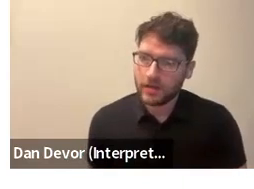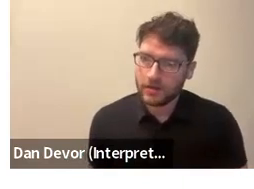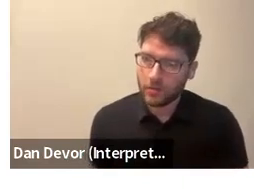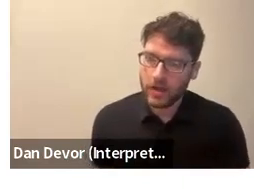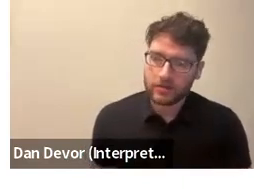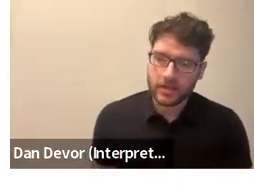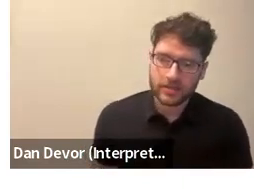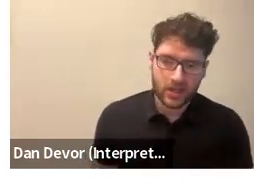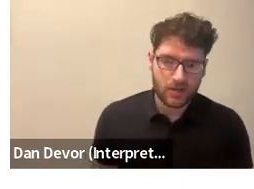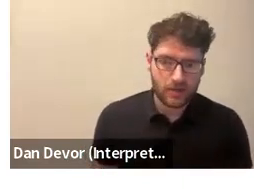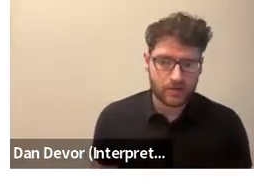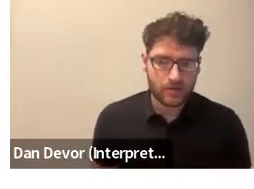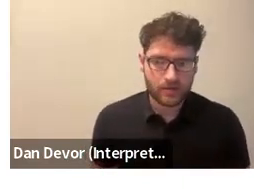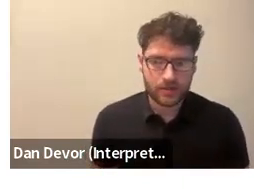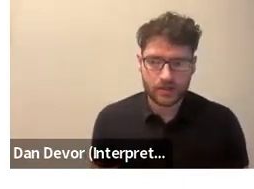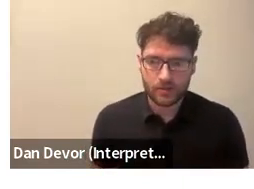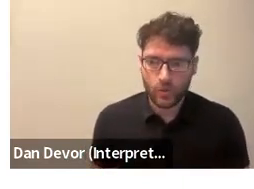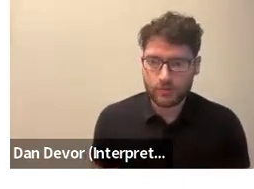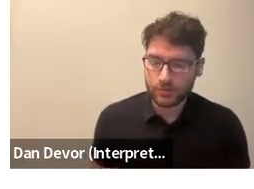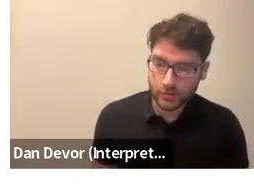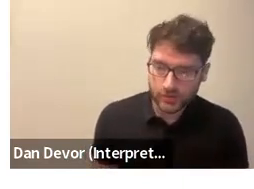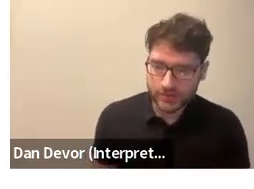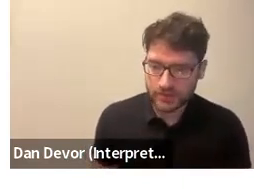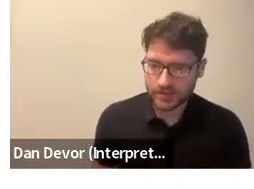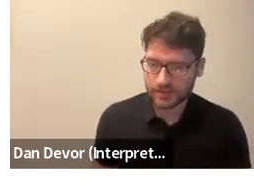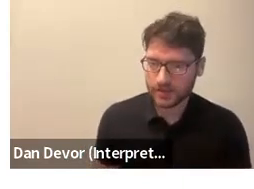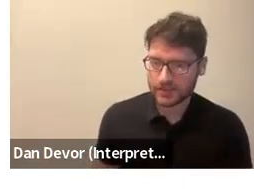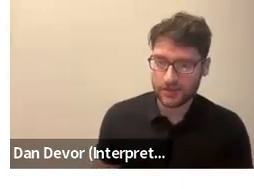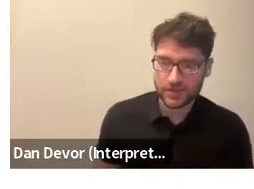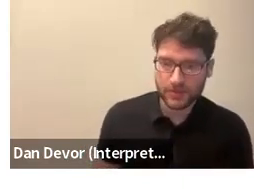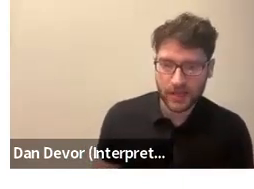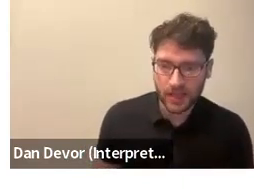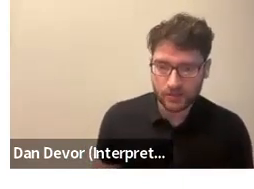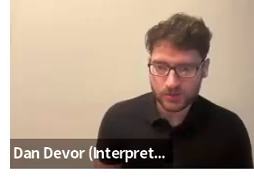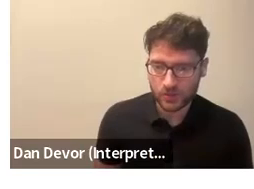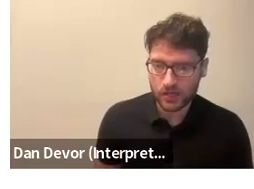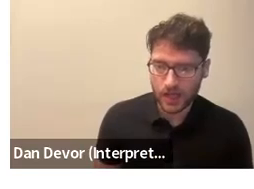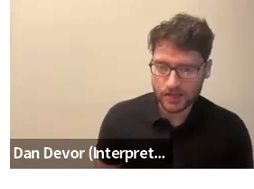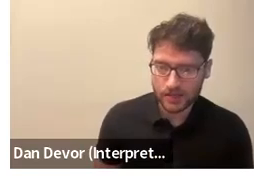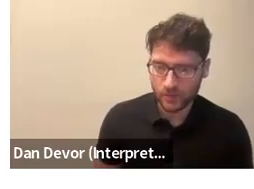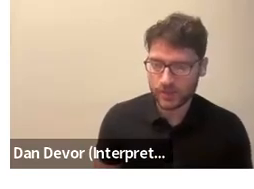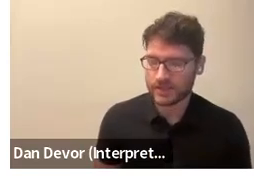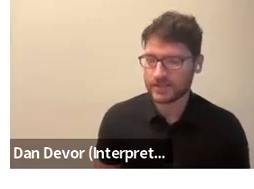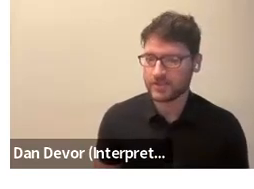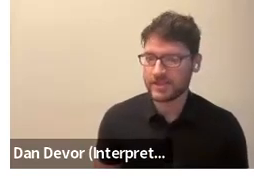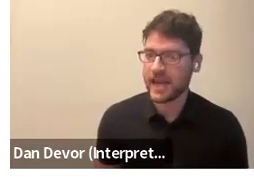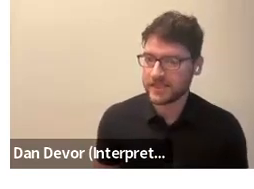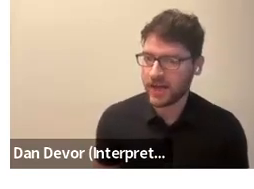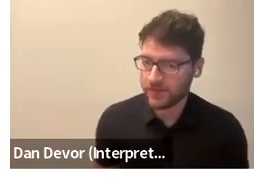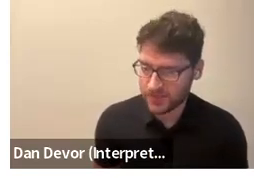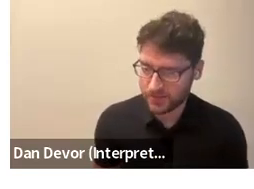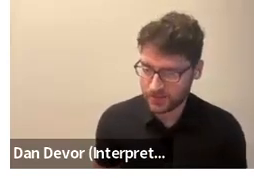So when talking about what proves something to be a language or not, what needs